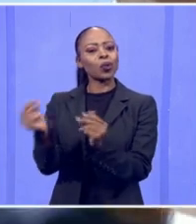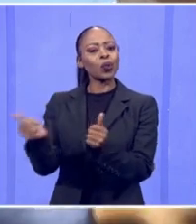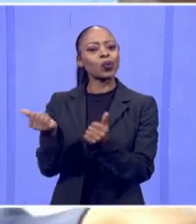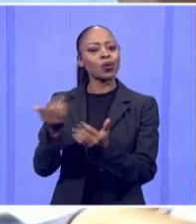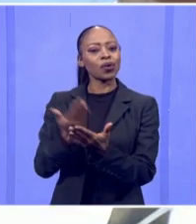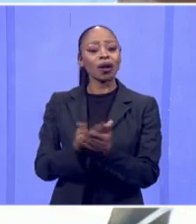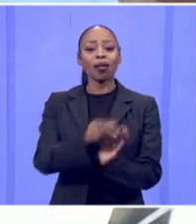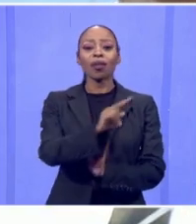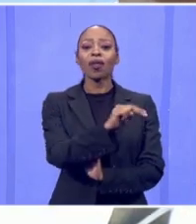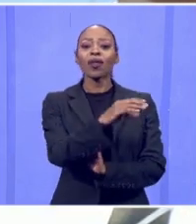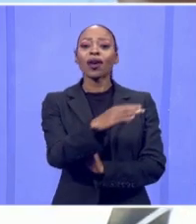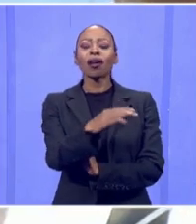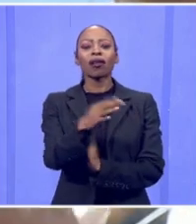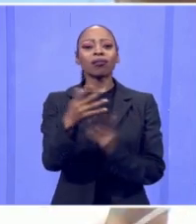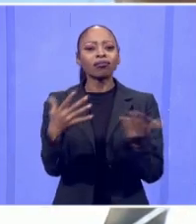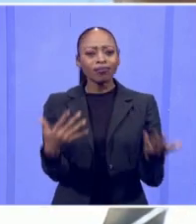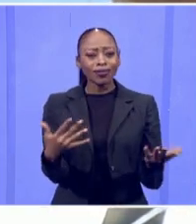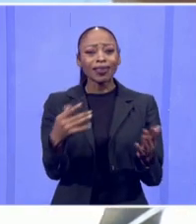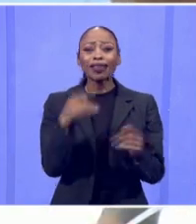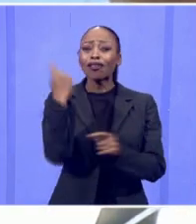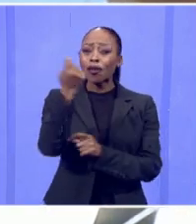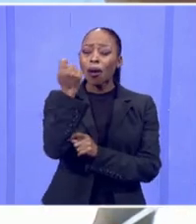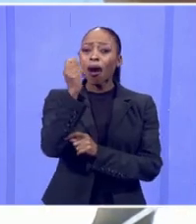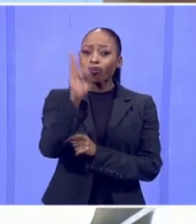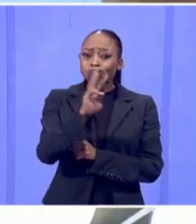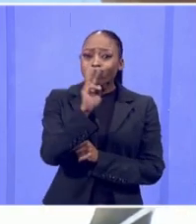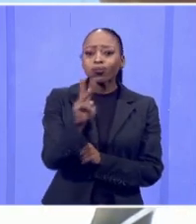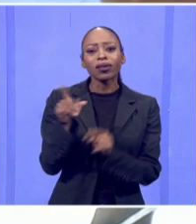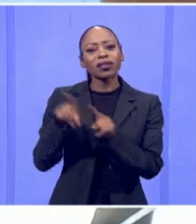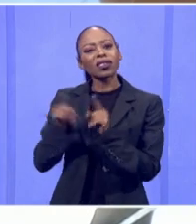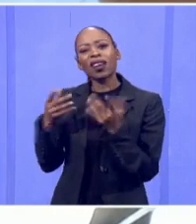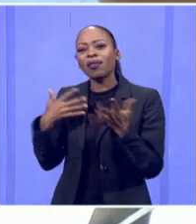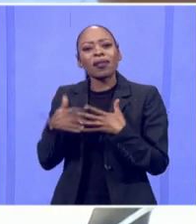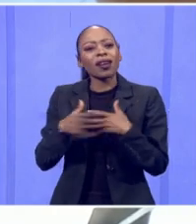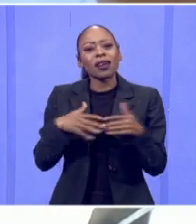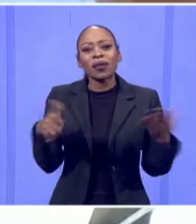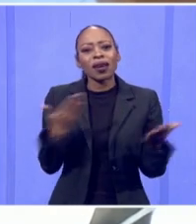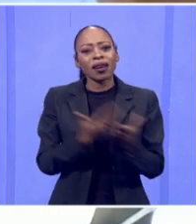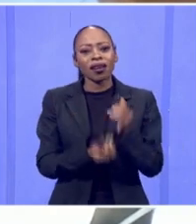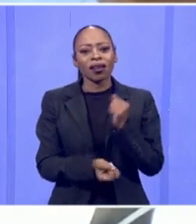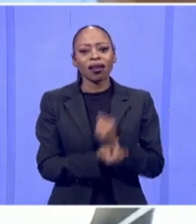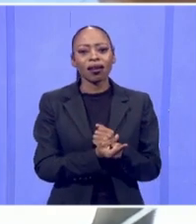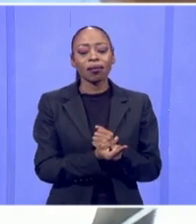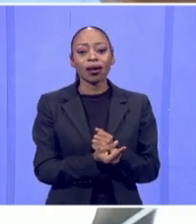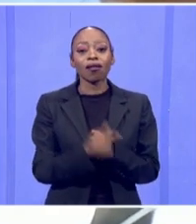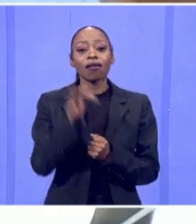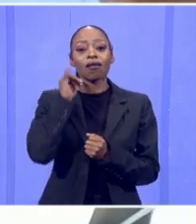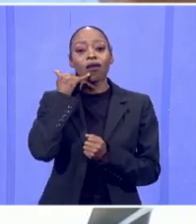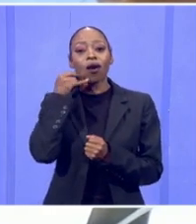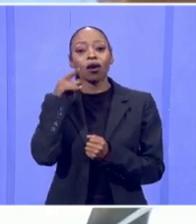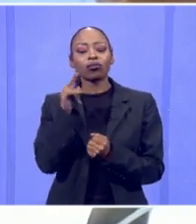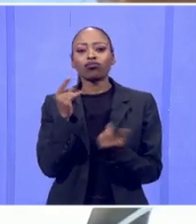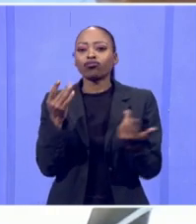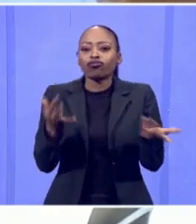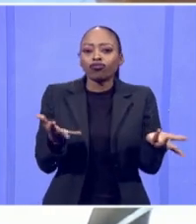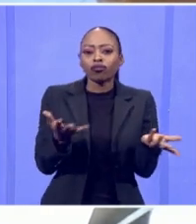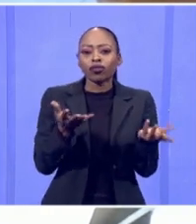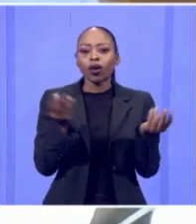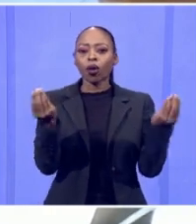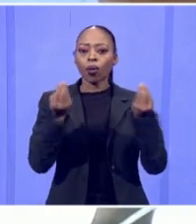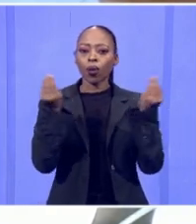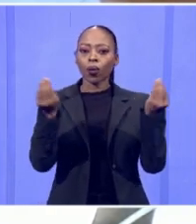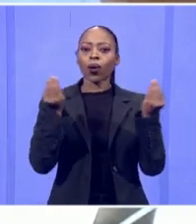do it in Northern Cape, in the deep rural, I'm sure we can do it anyway. Phones have really become the real thing.